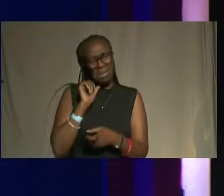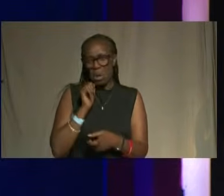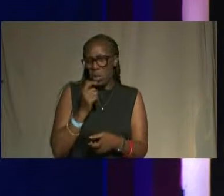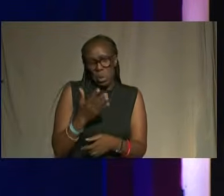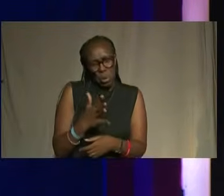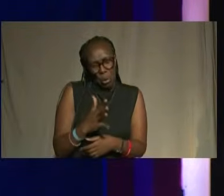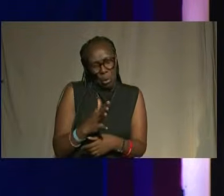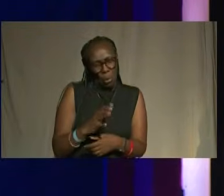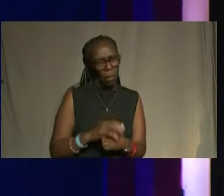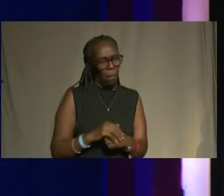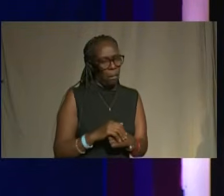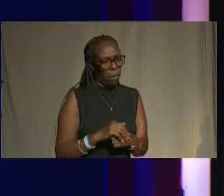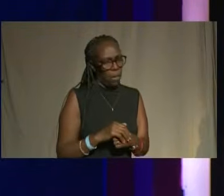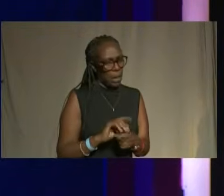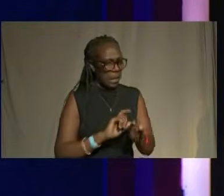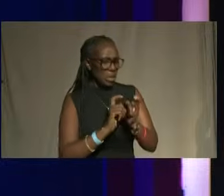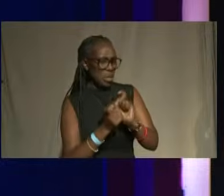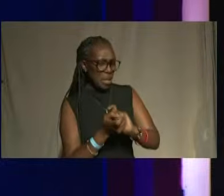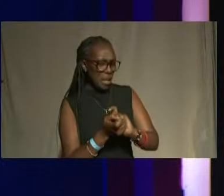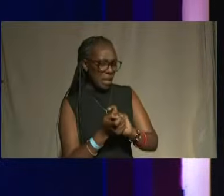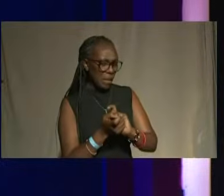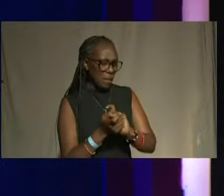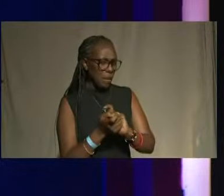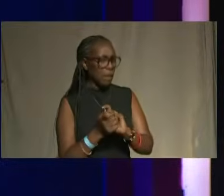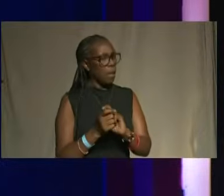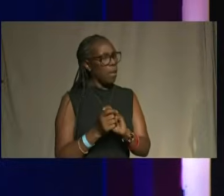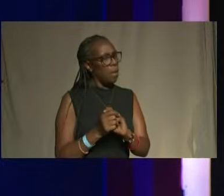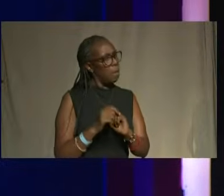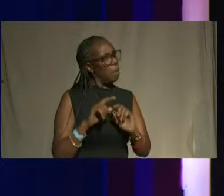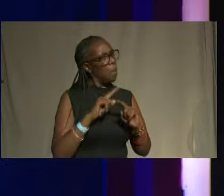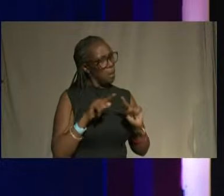thing. The principle of increasing the